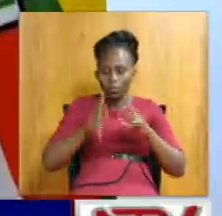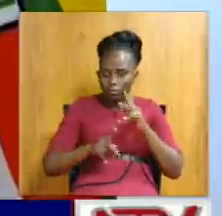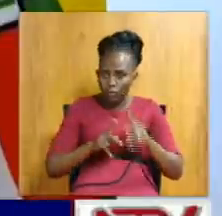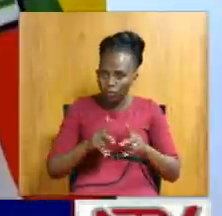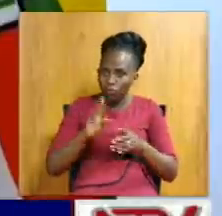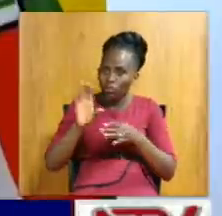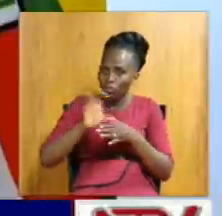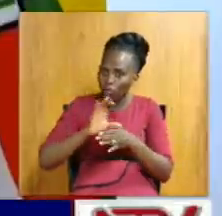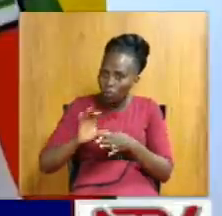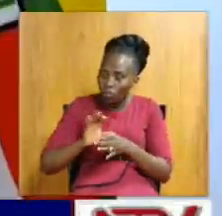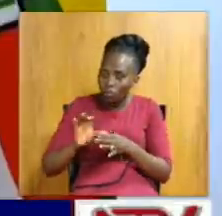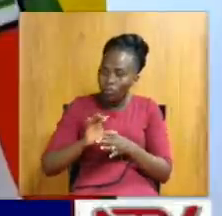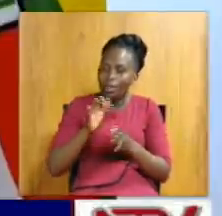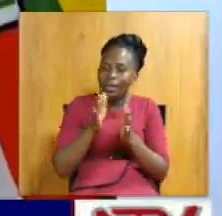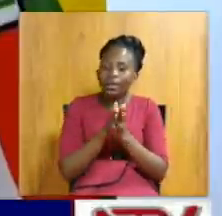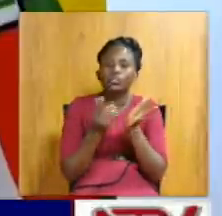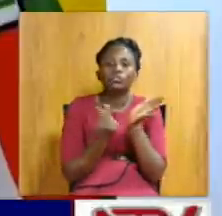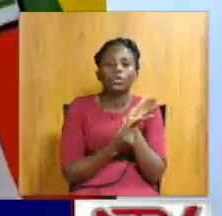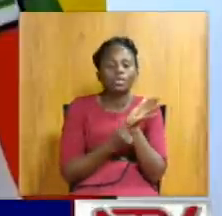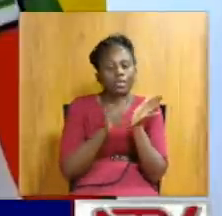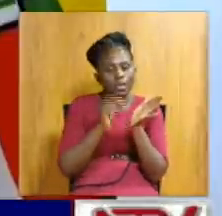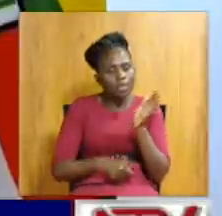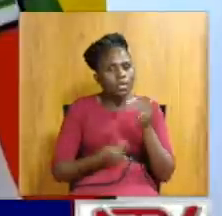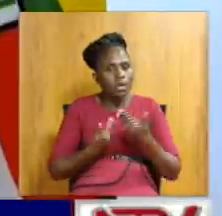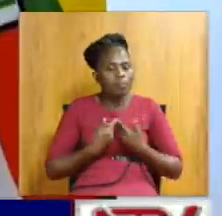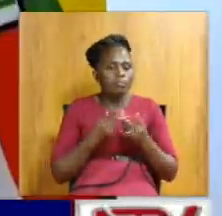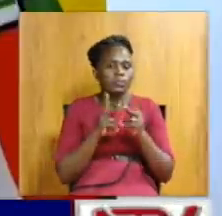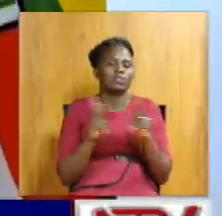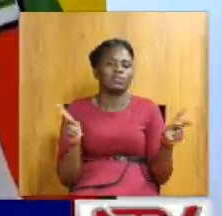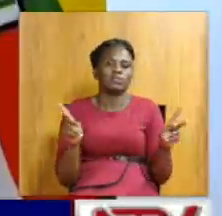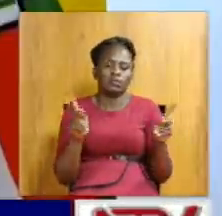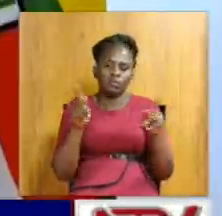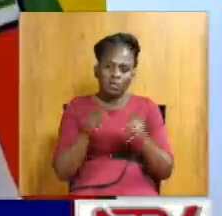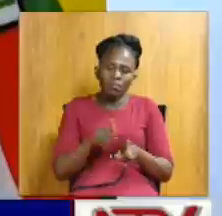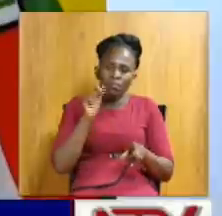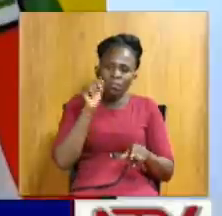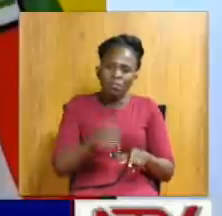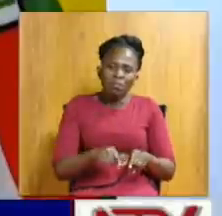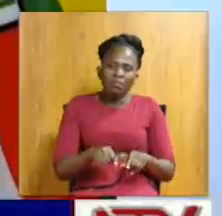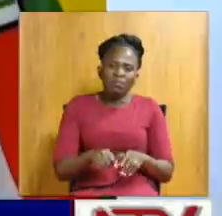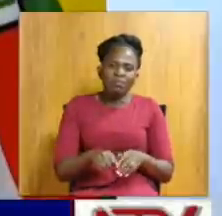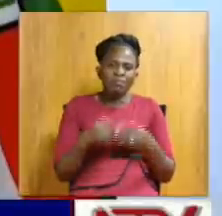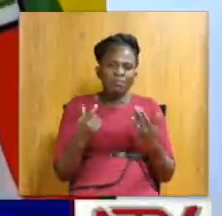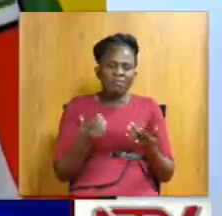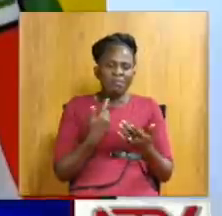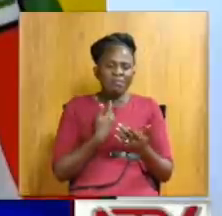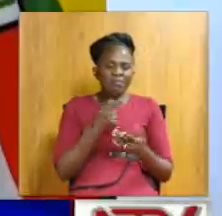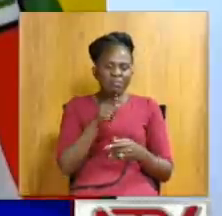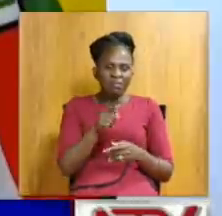Congo and Uganda have peace, and they also get